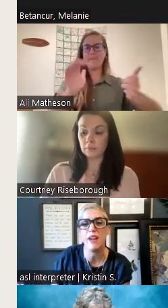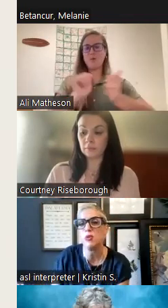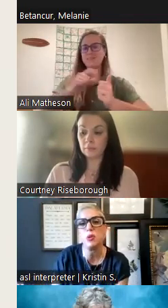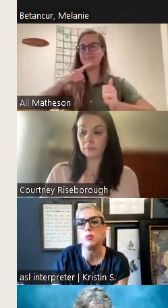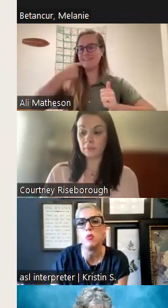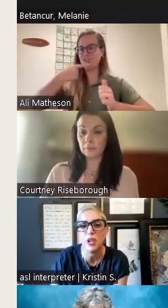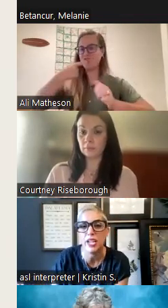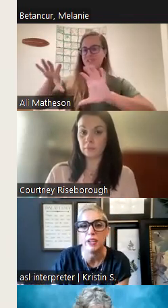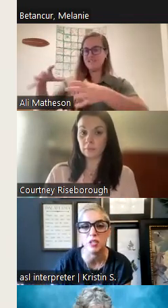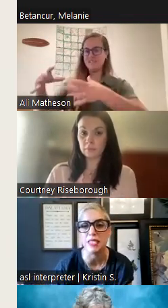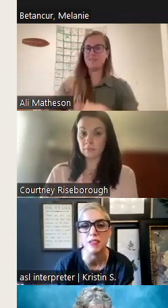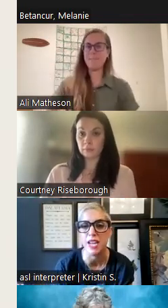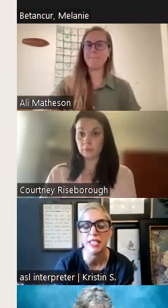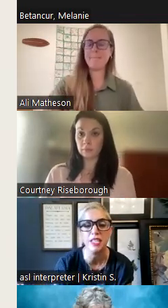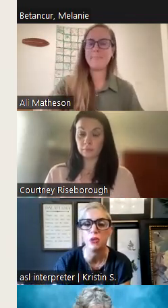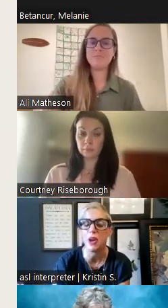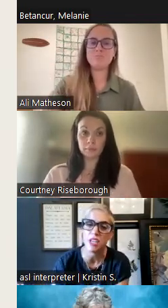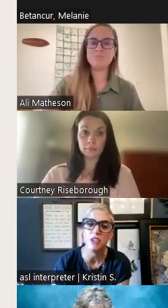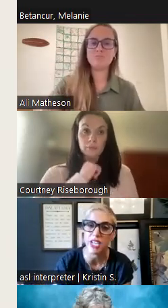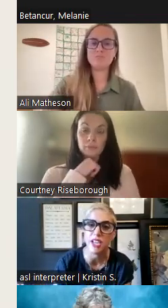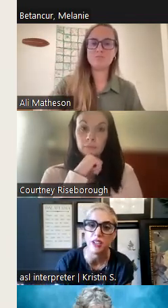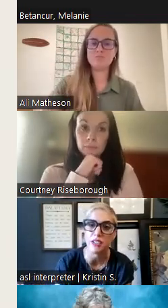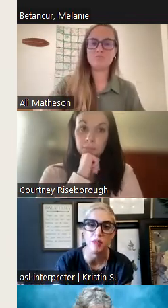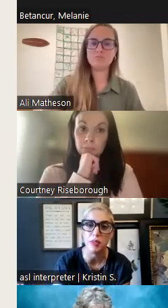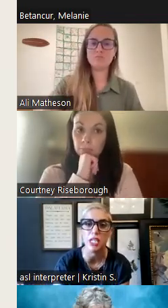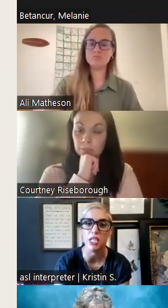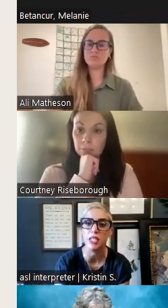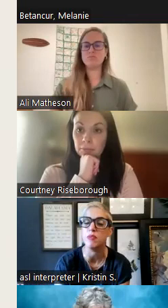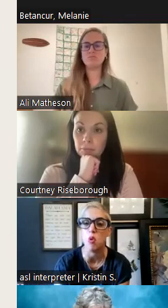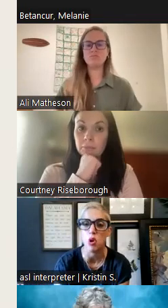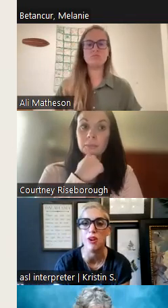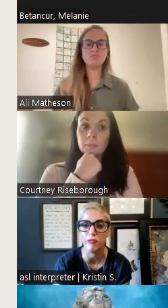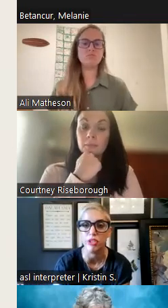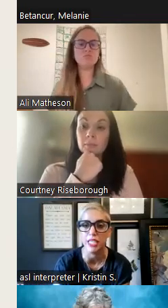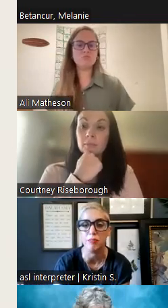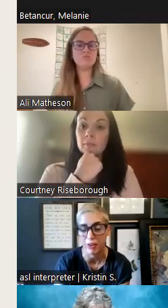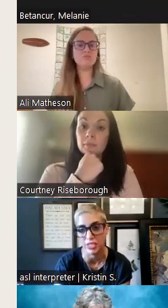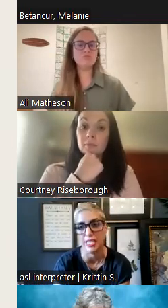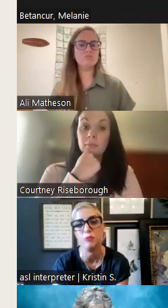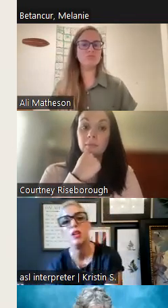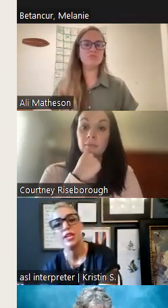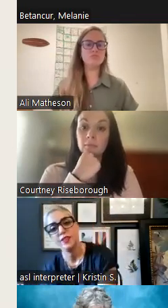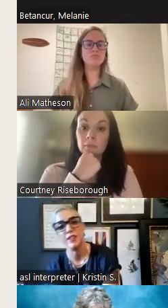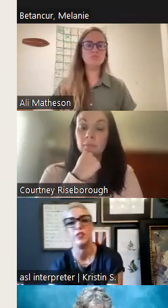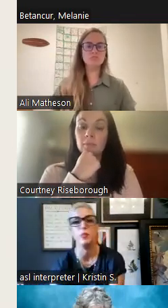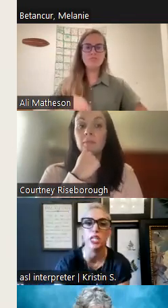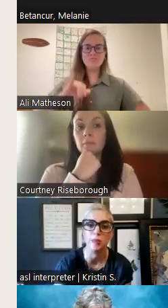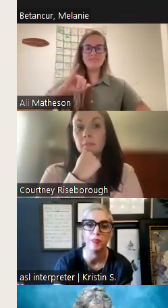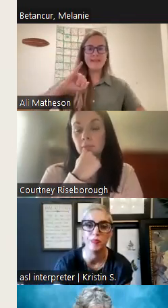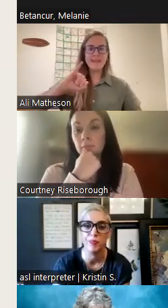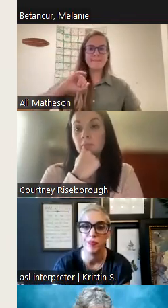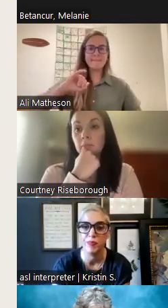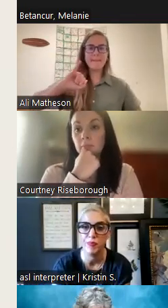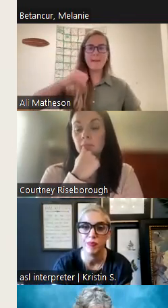So whatever we're reporting for domestic violence, you have to understand that it's going to be even more prevalent in the deaf